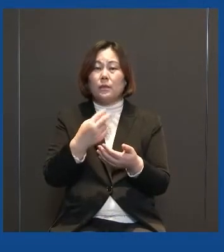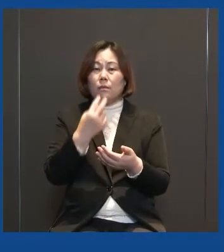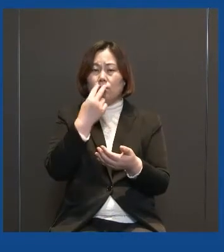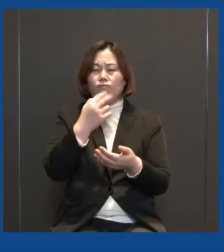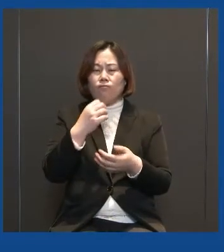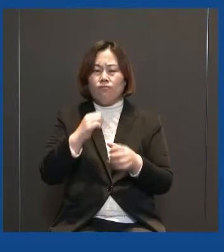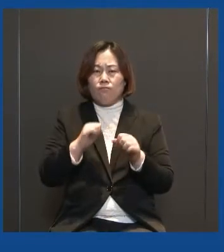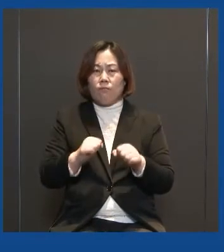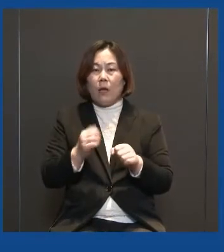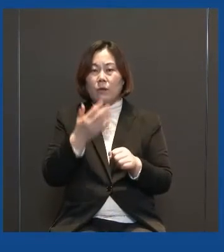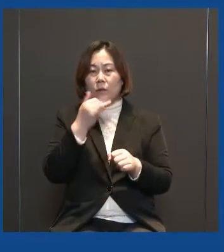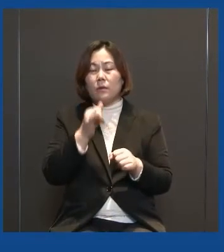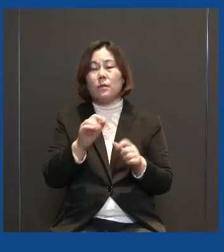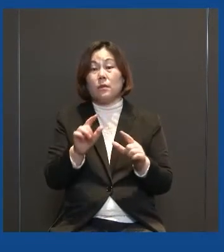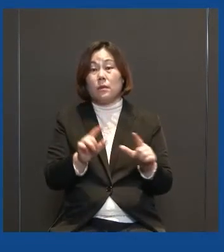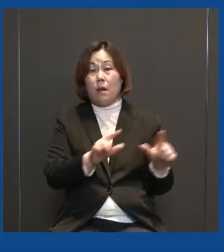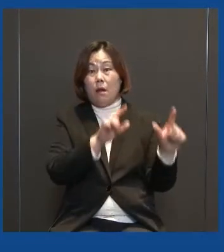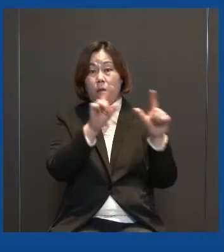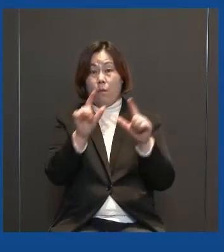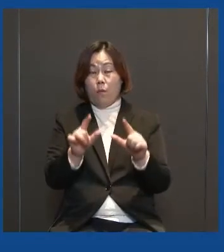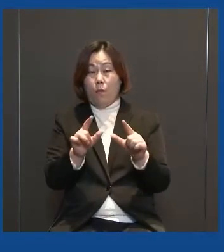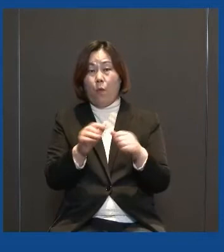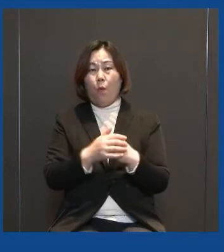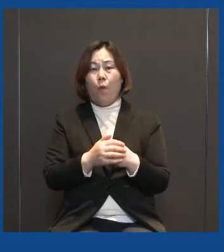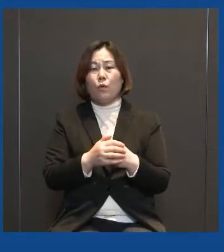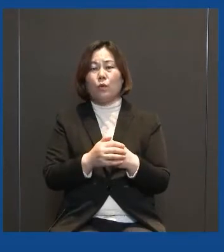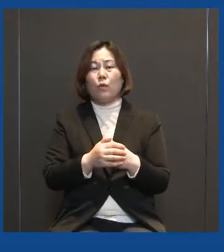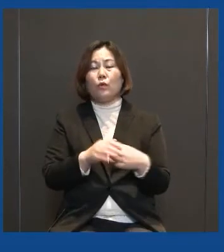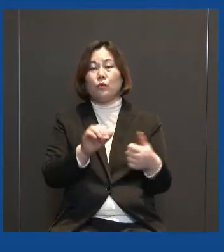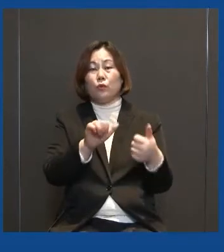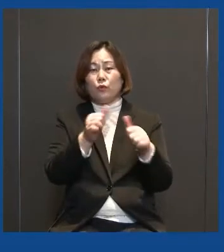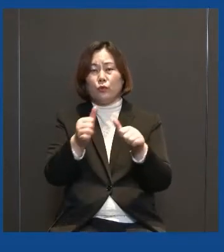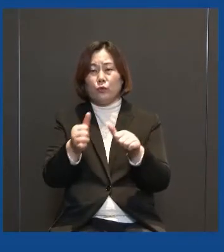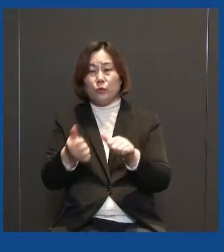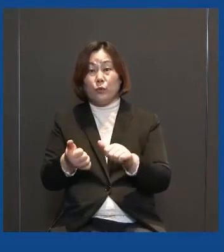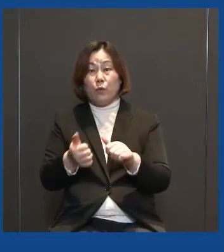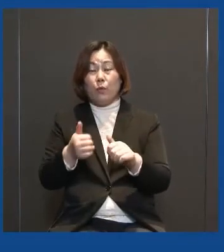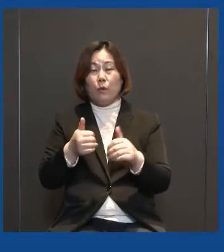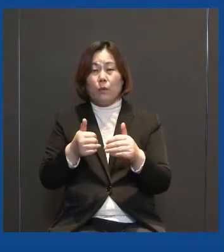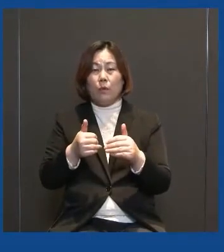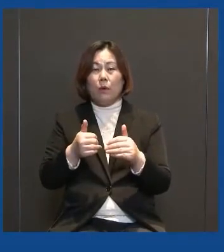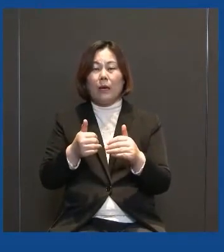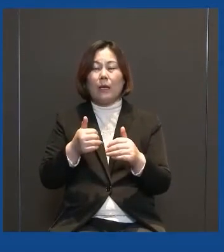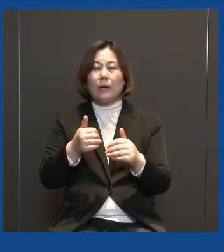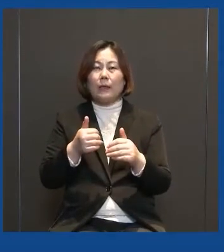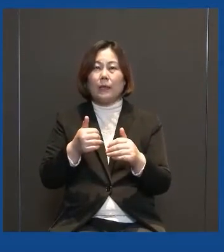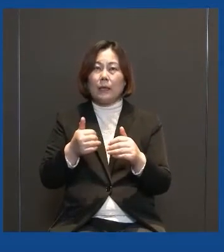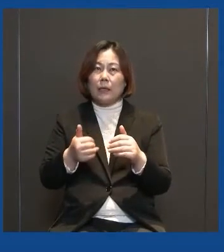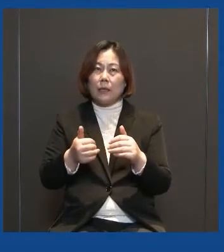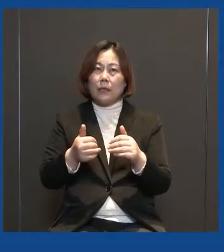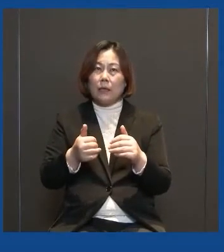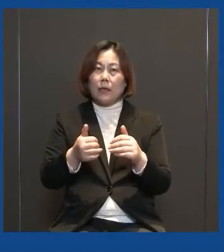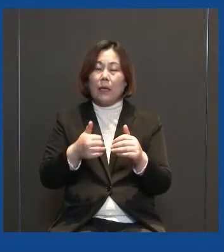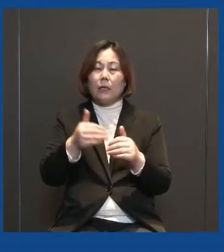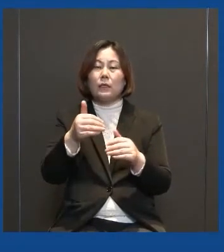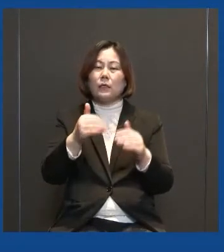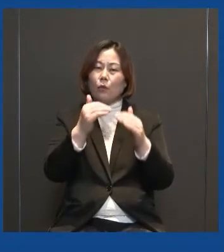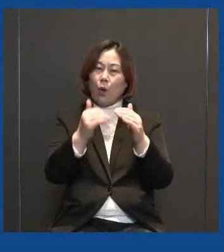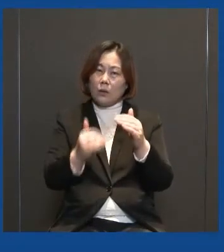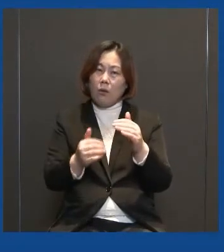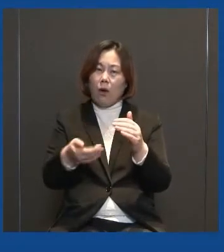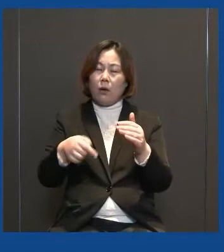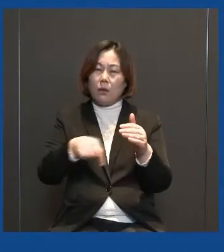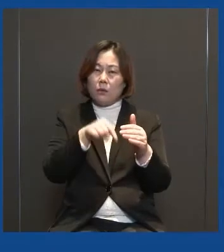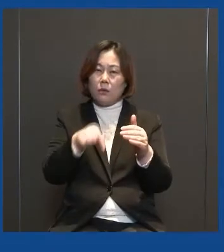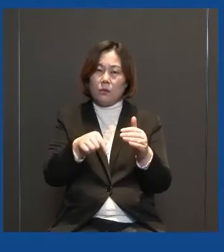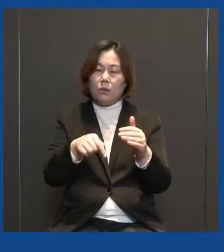with dignity. And also, in the process of their death, their dignity should not